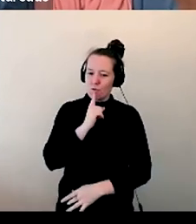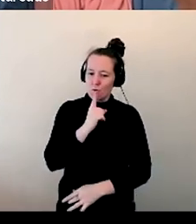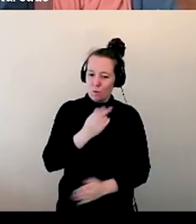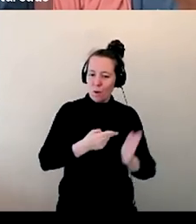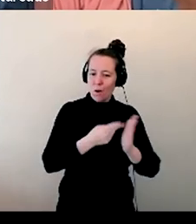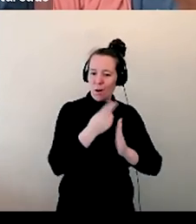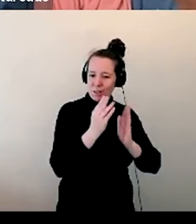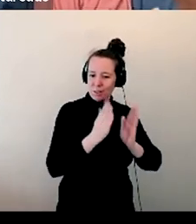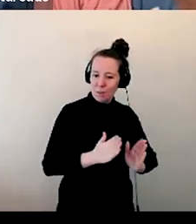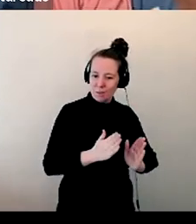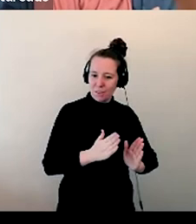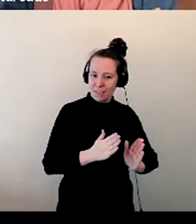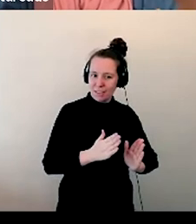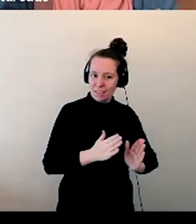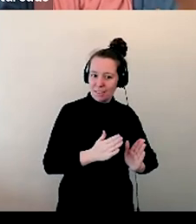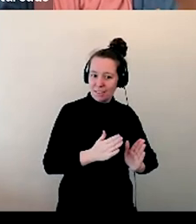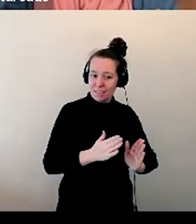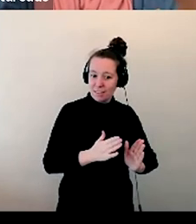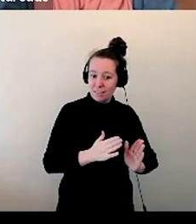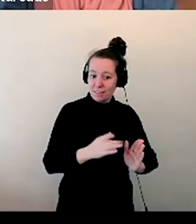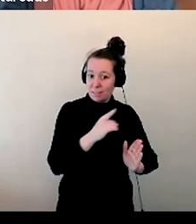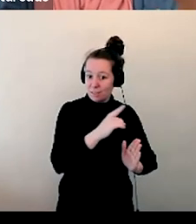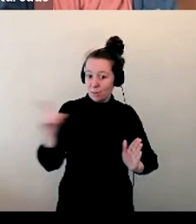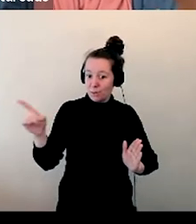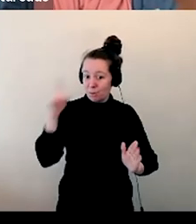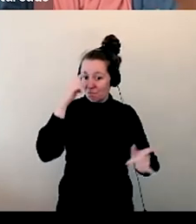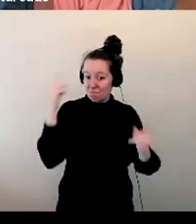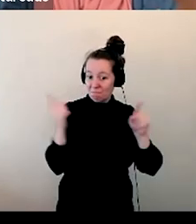That's sort of my take on it. What do you guys agree? Or